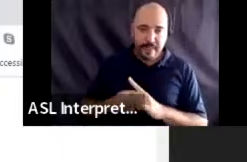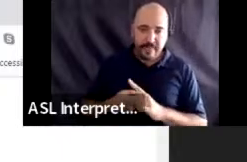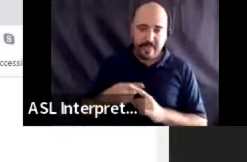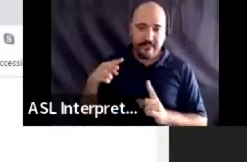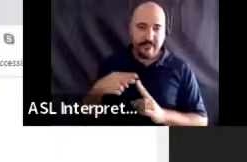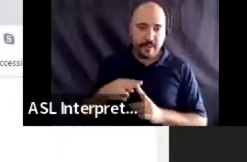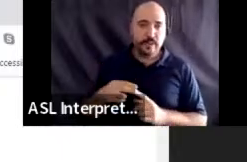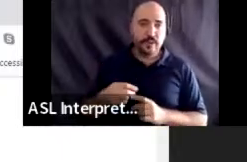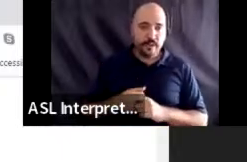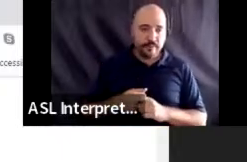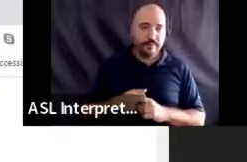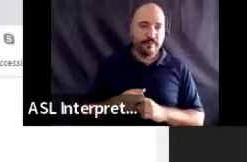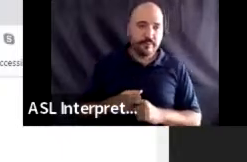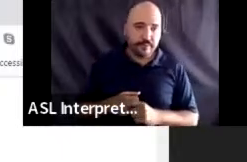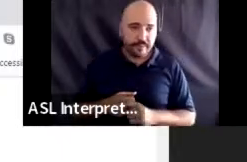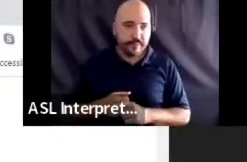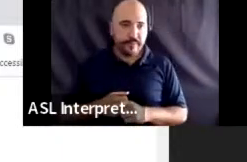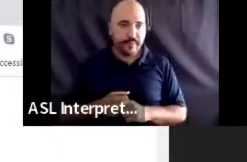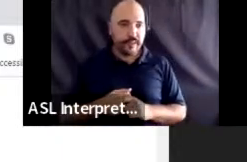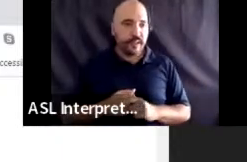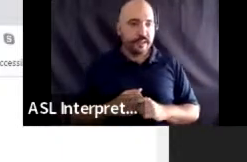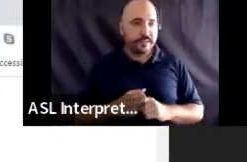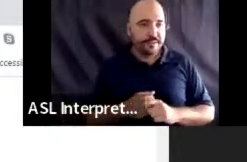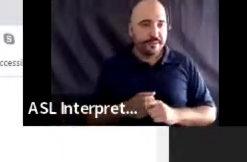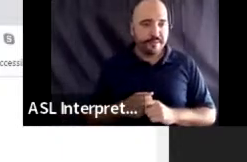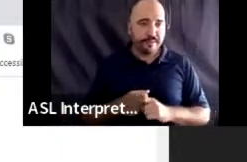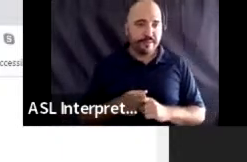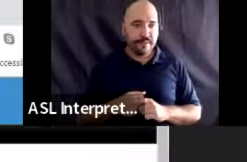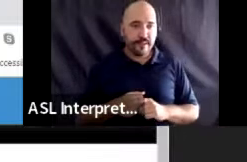5 list with 1 items. Return to month view. Same